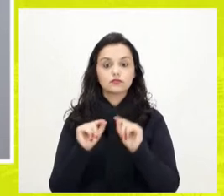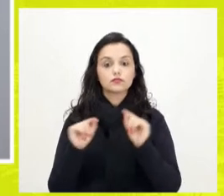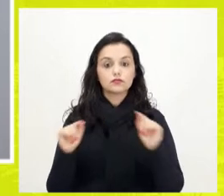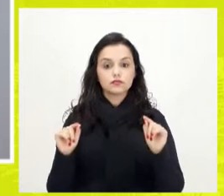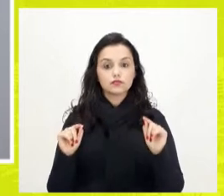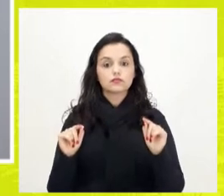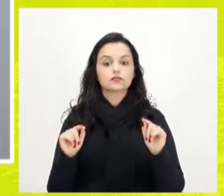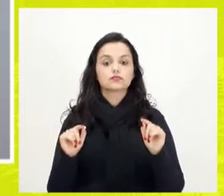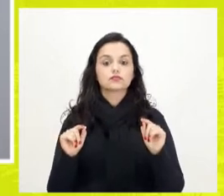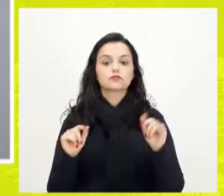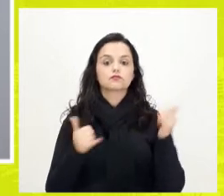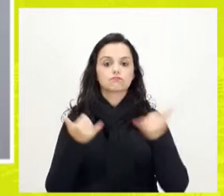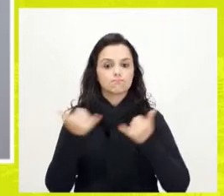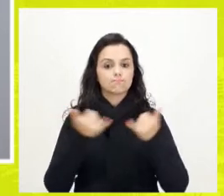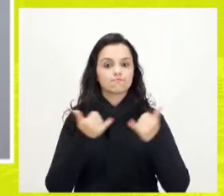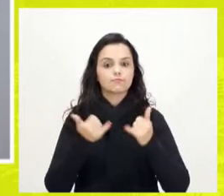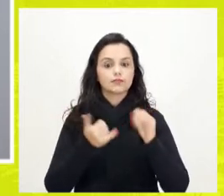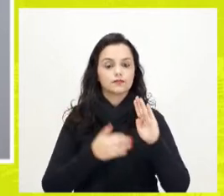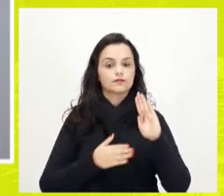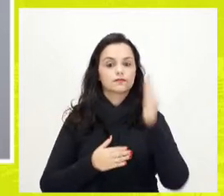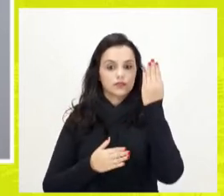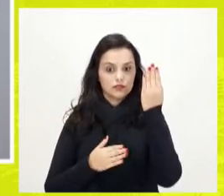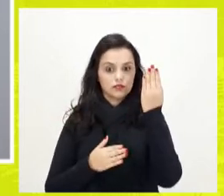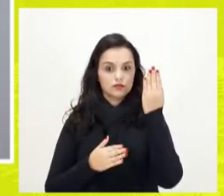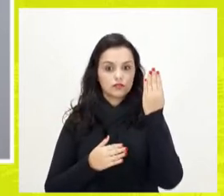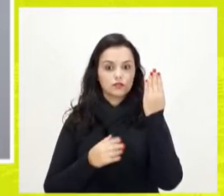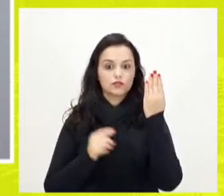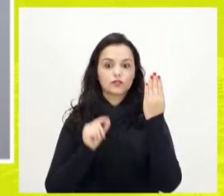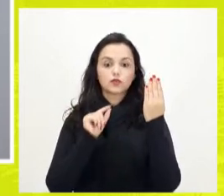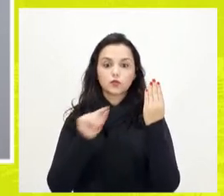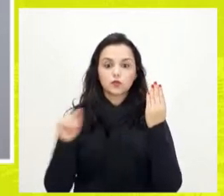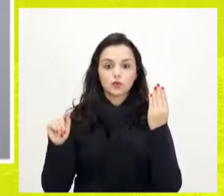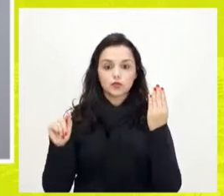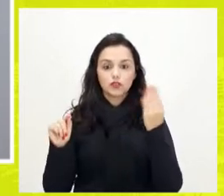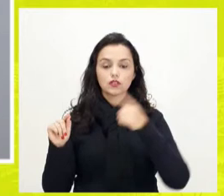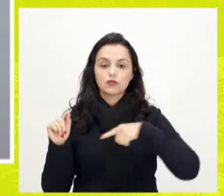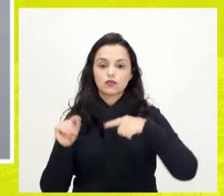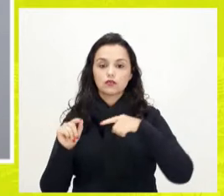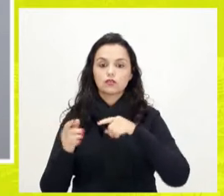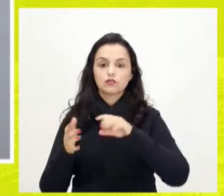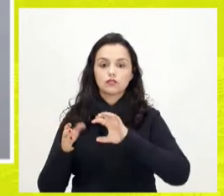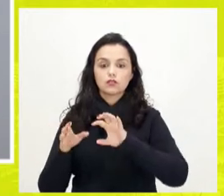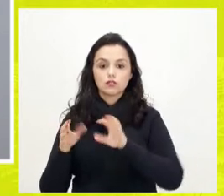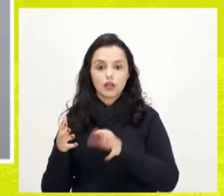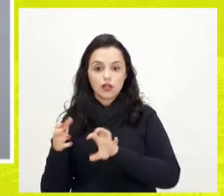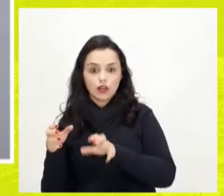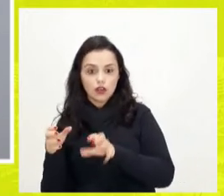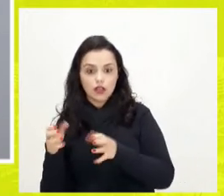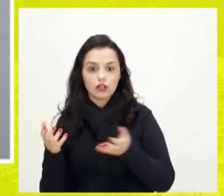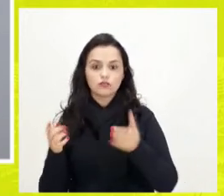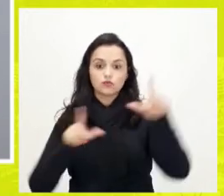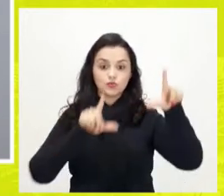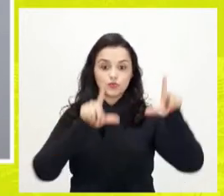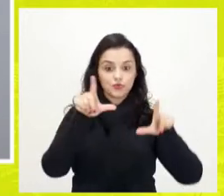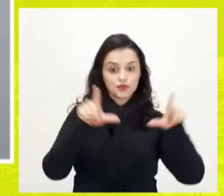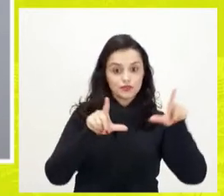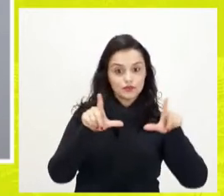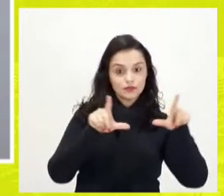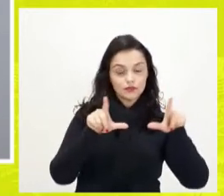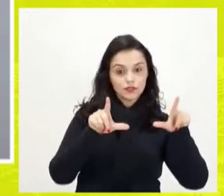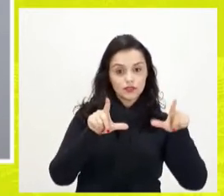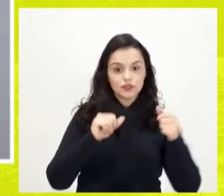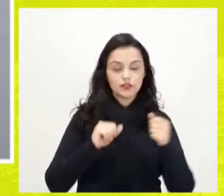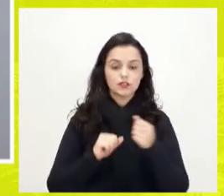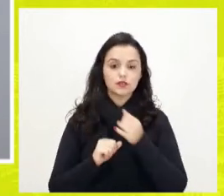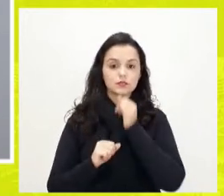we have this information or the fight against misinformation we have to do in radio stations